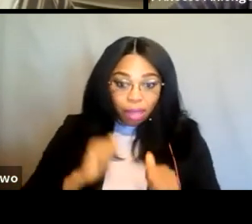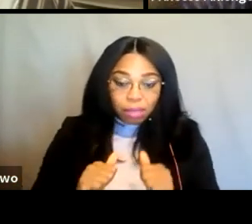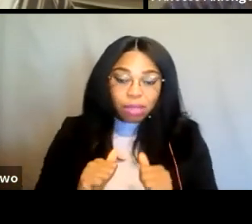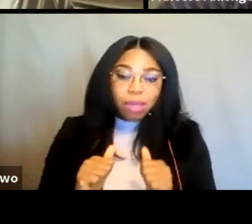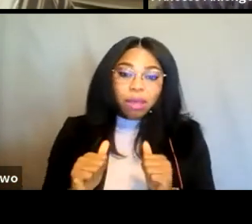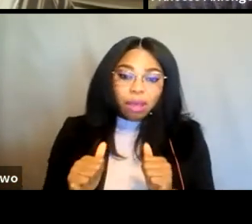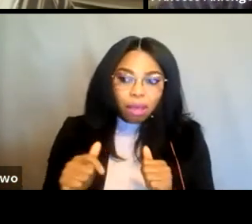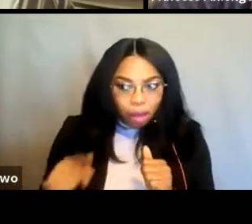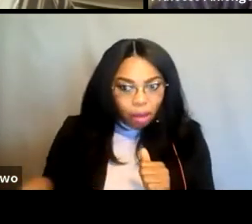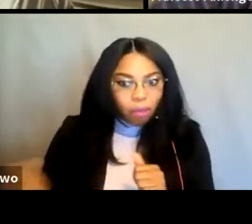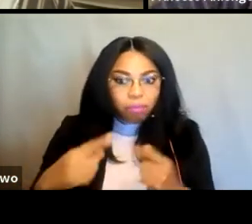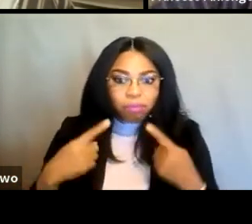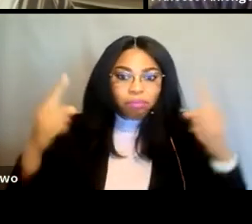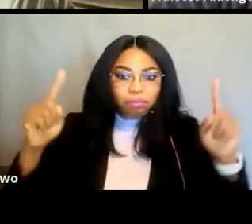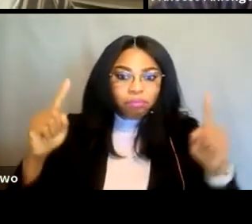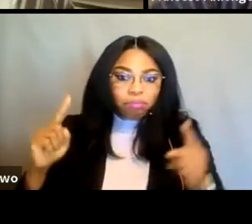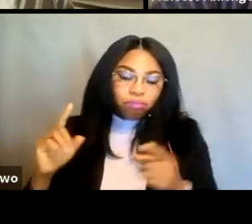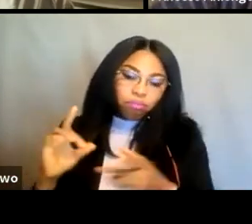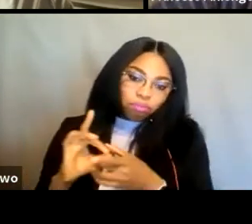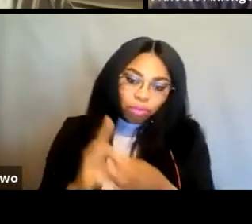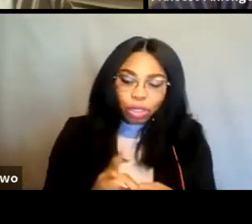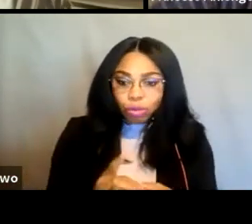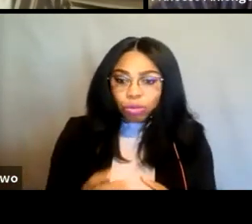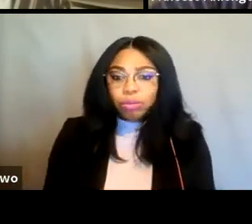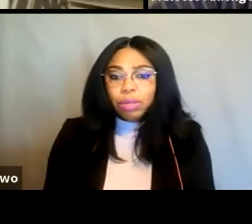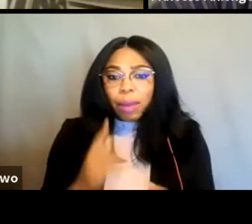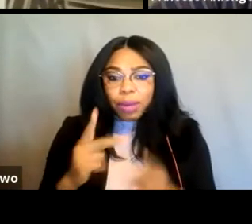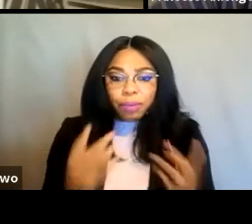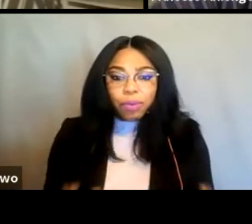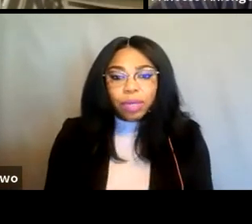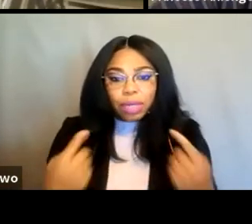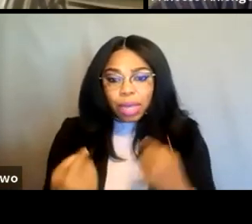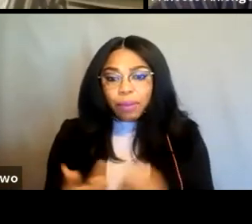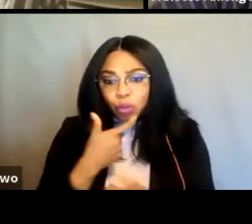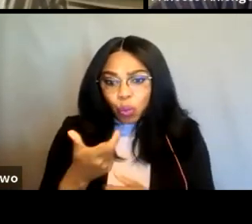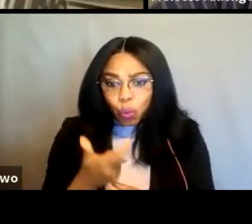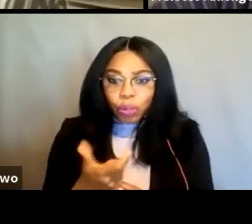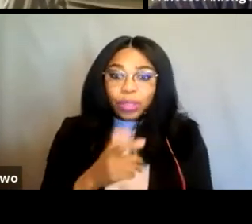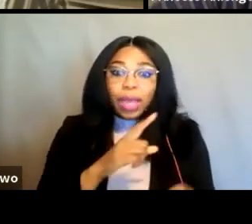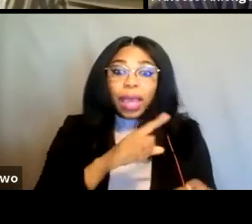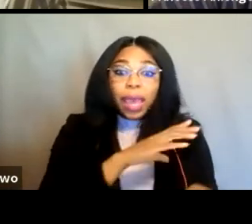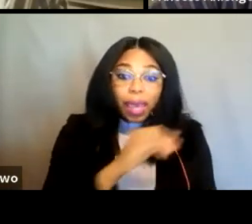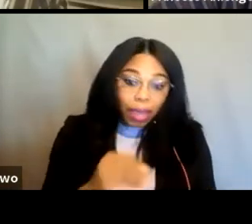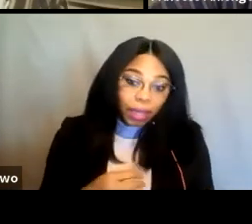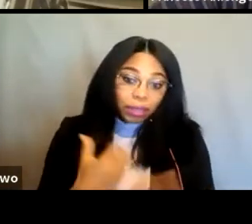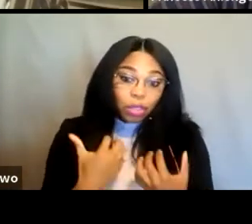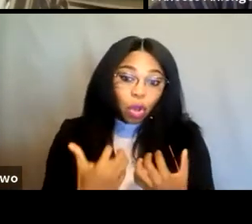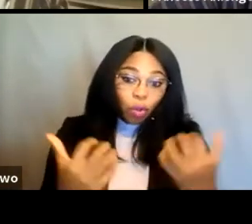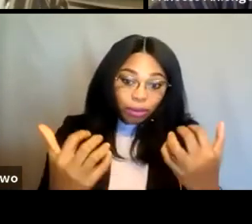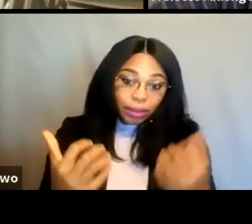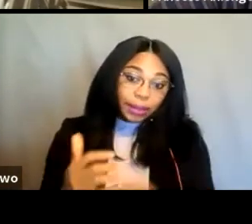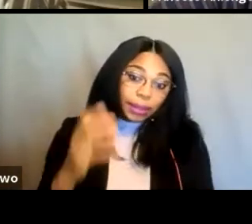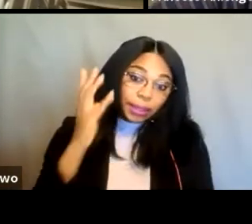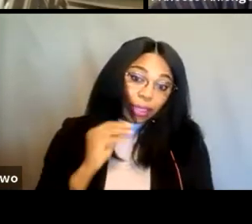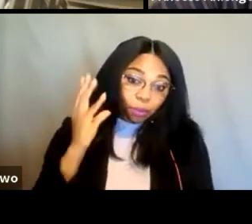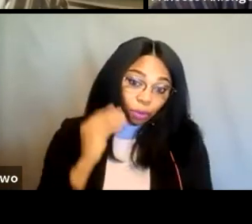have been successful in terms of box office and in terms of audience experience. You know, just audience experience has been good. And again,